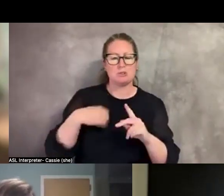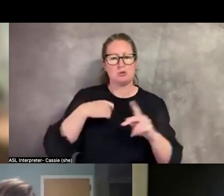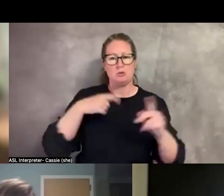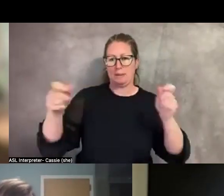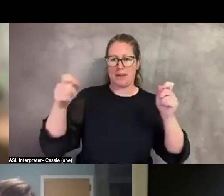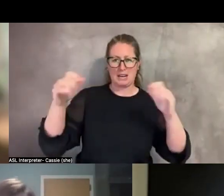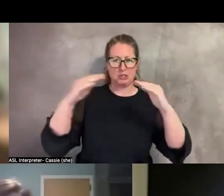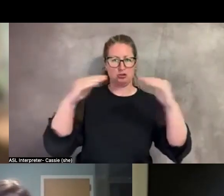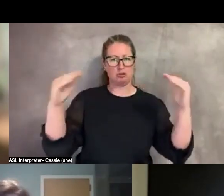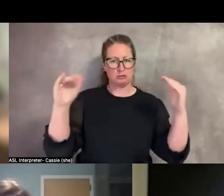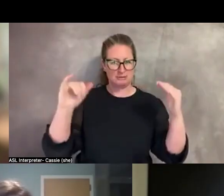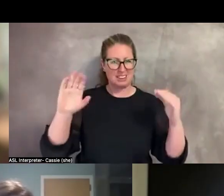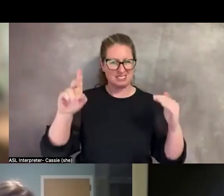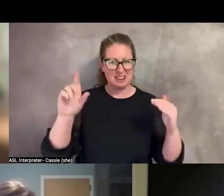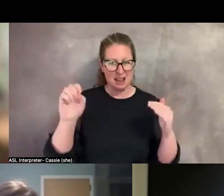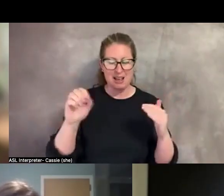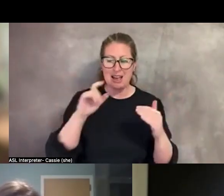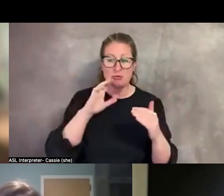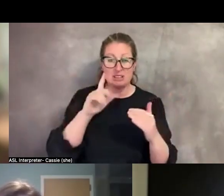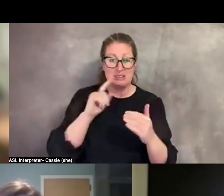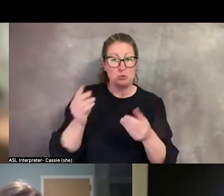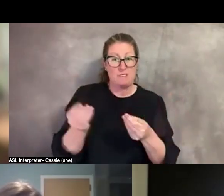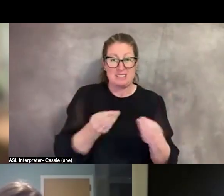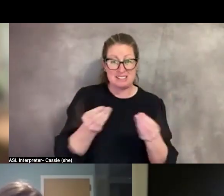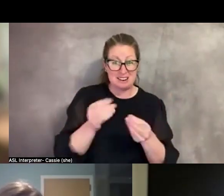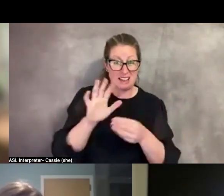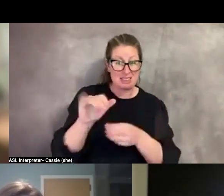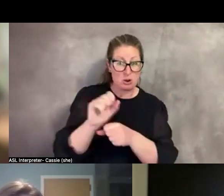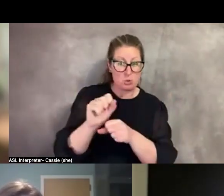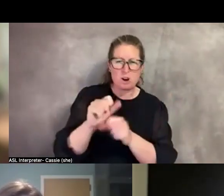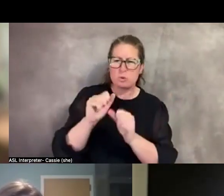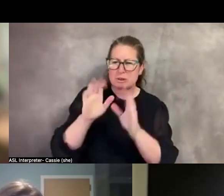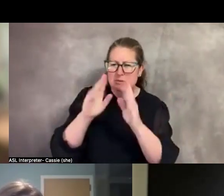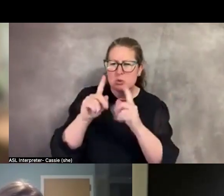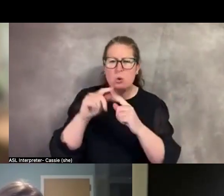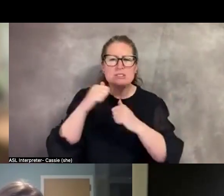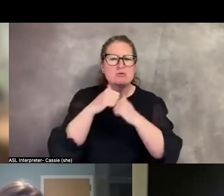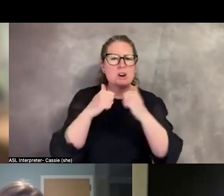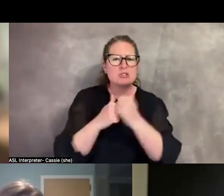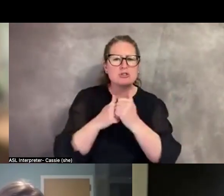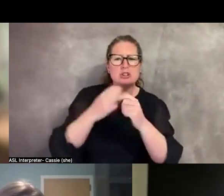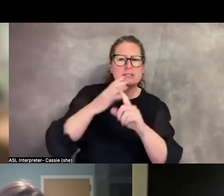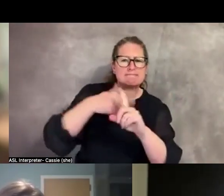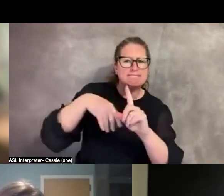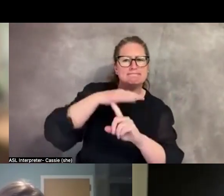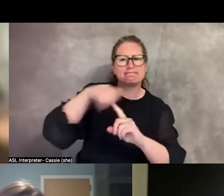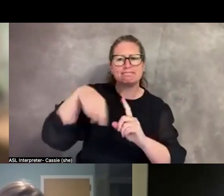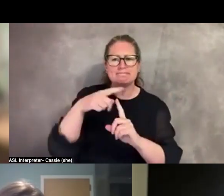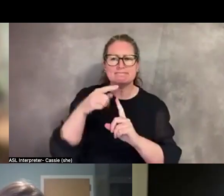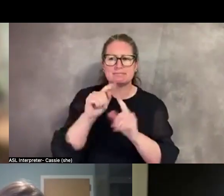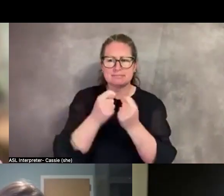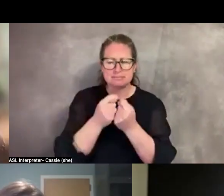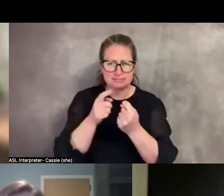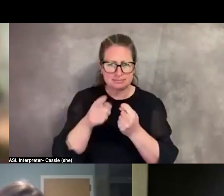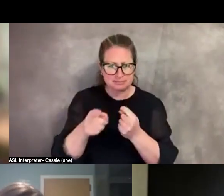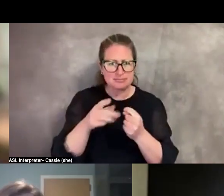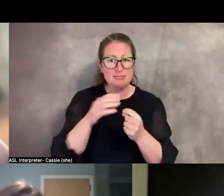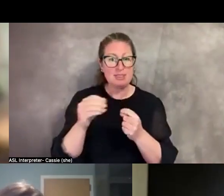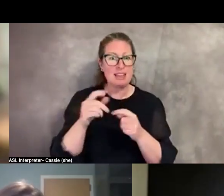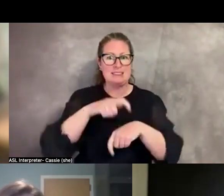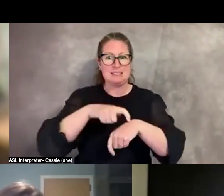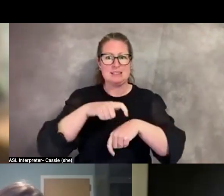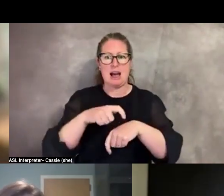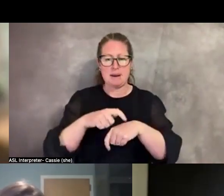to facilitate the work and support our team, we do really pay attention to the structures around our team, and in particular, the time allocation of those who are working